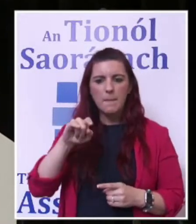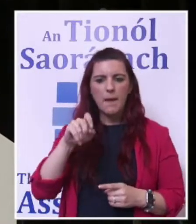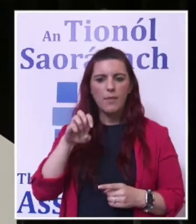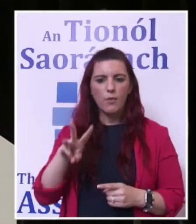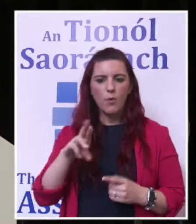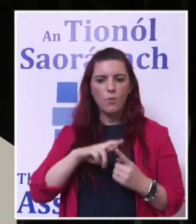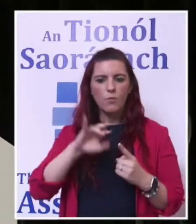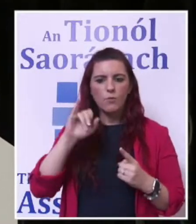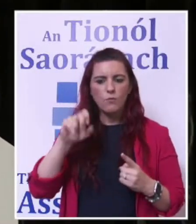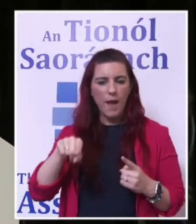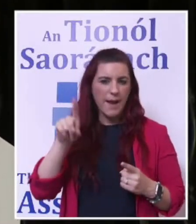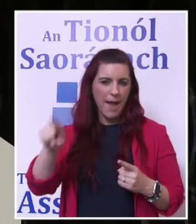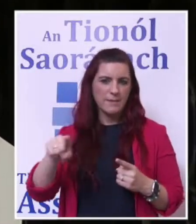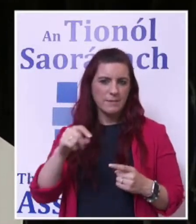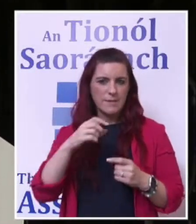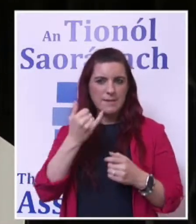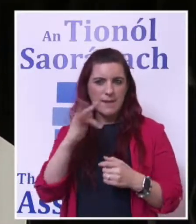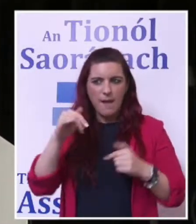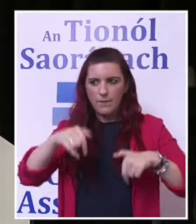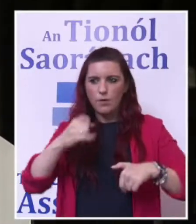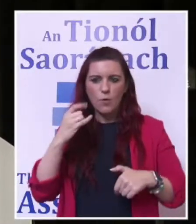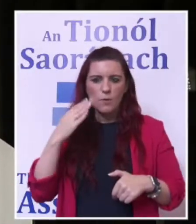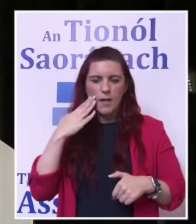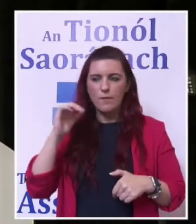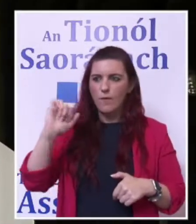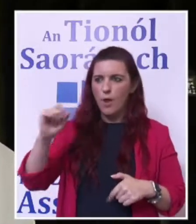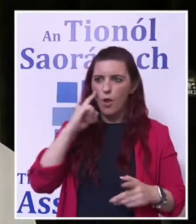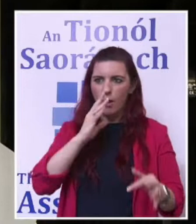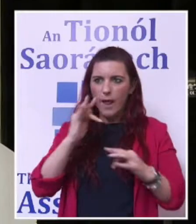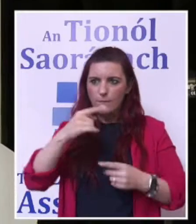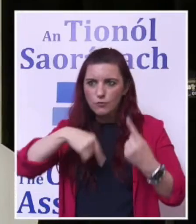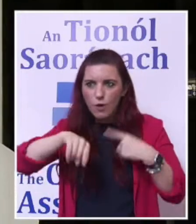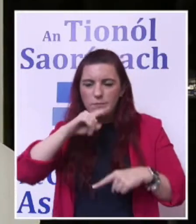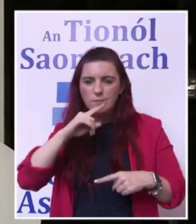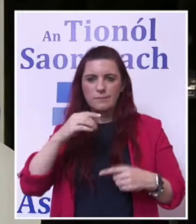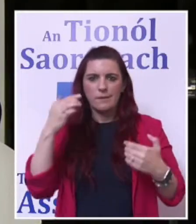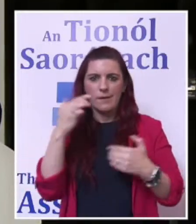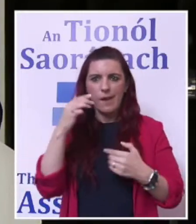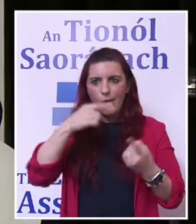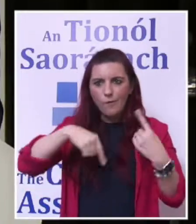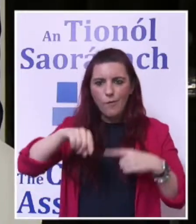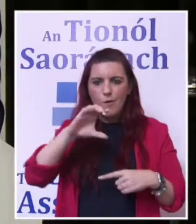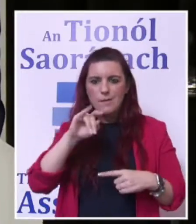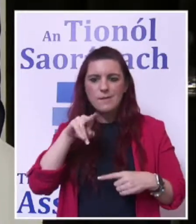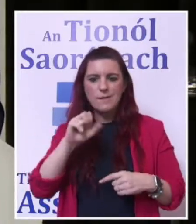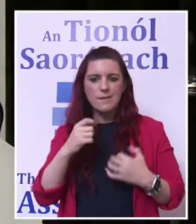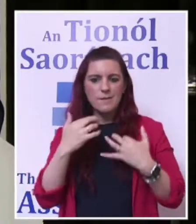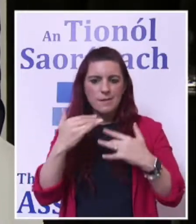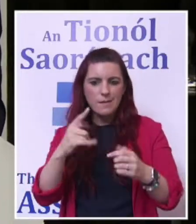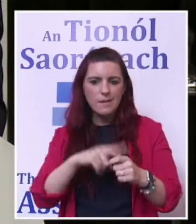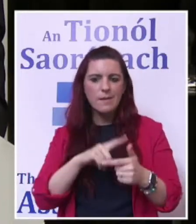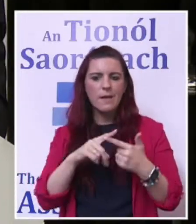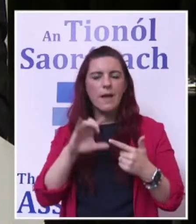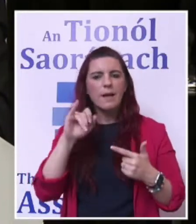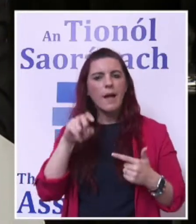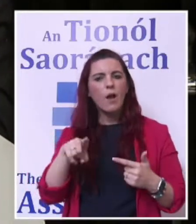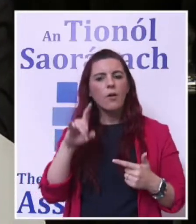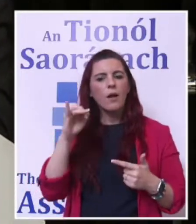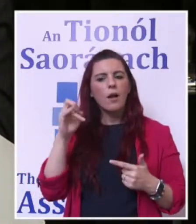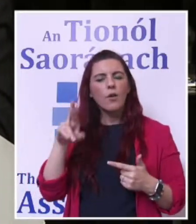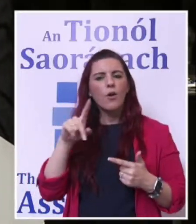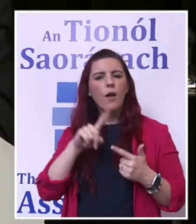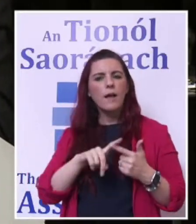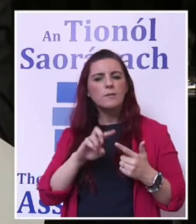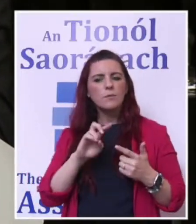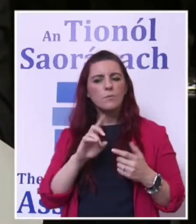team at the Grand Hotel for, again, their hospitality and their care for this Citizens Assembly. I'd like to thank Carol Gardner and Quality